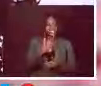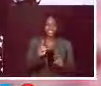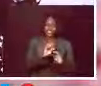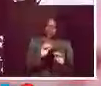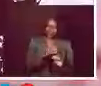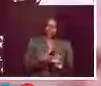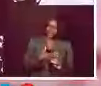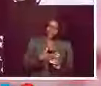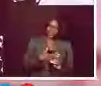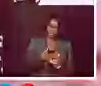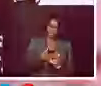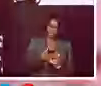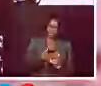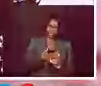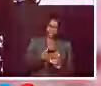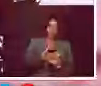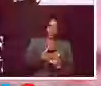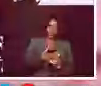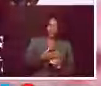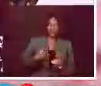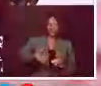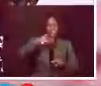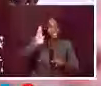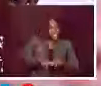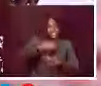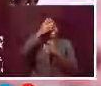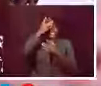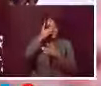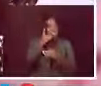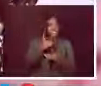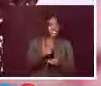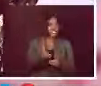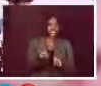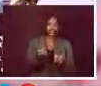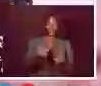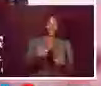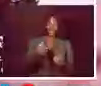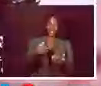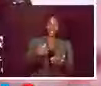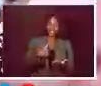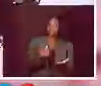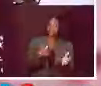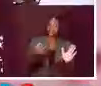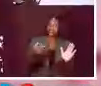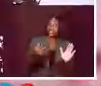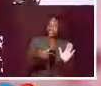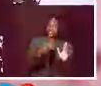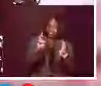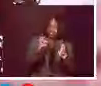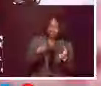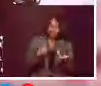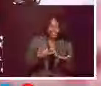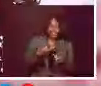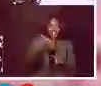Please, we already sat and agreed. When this thing became a controversy, I